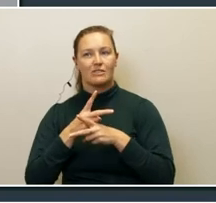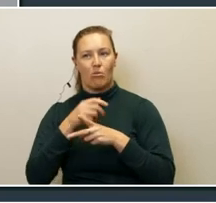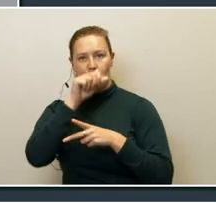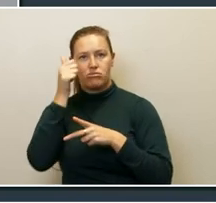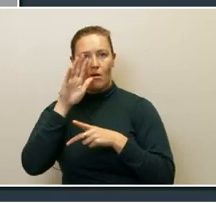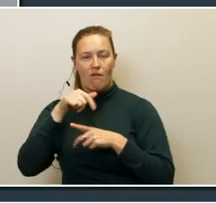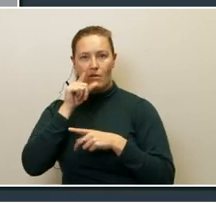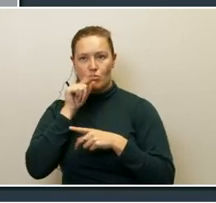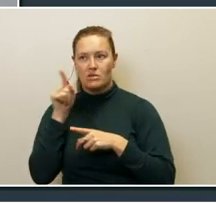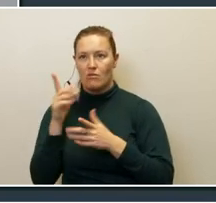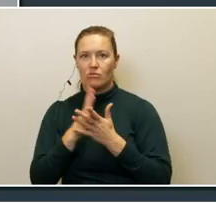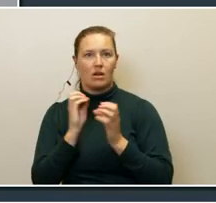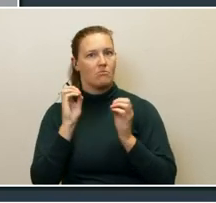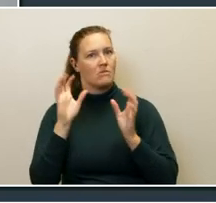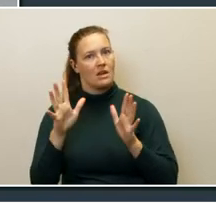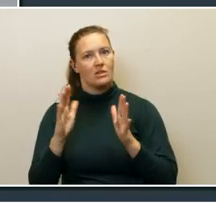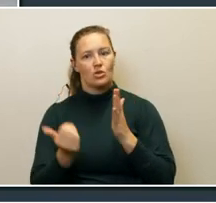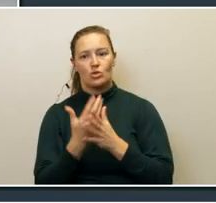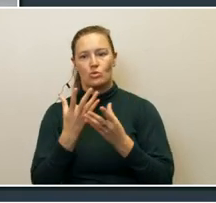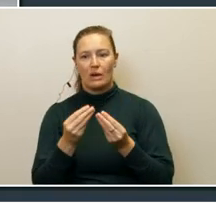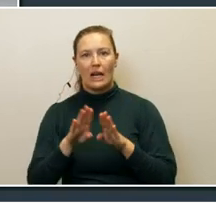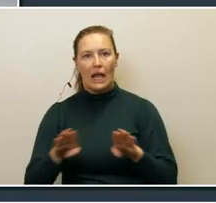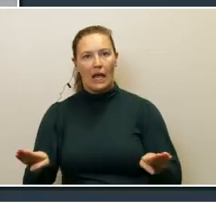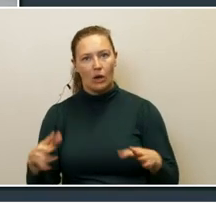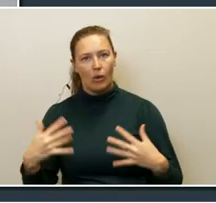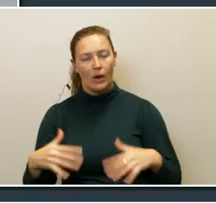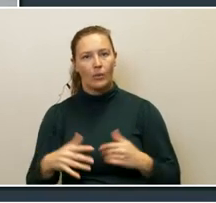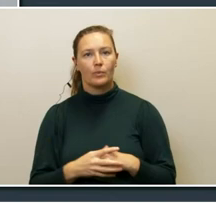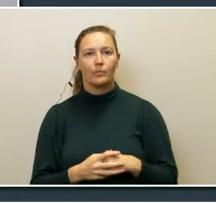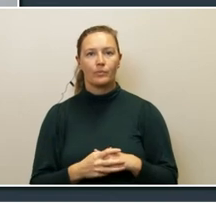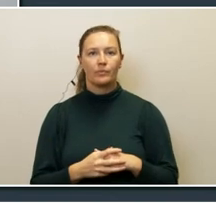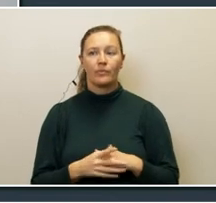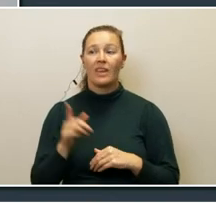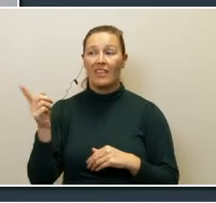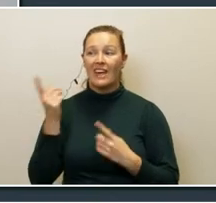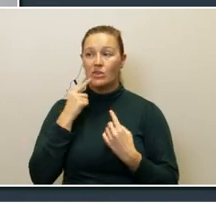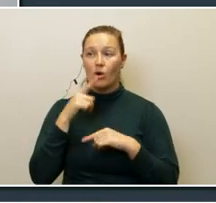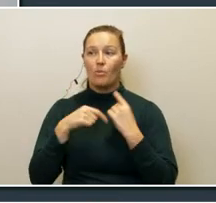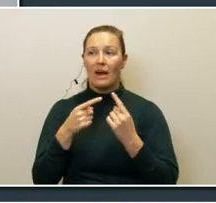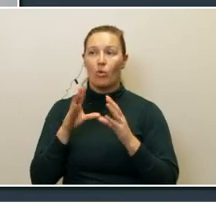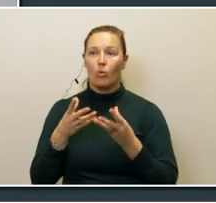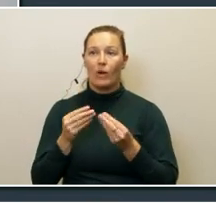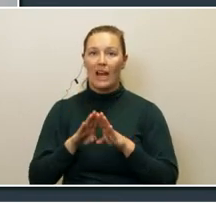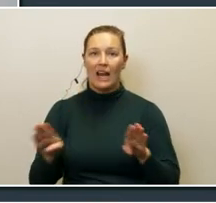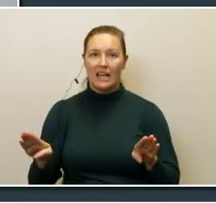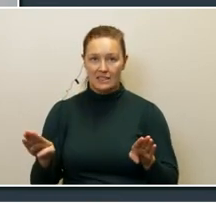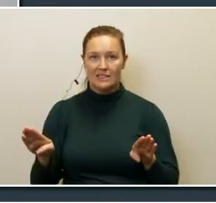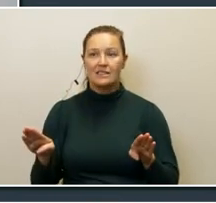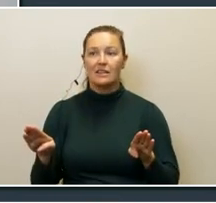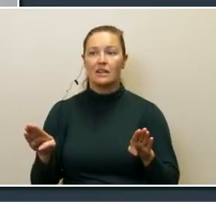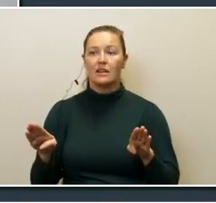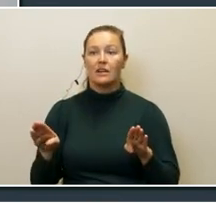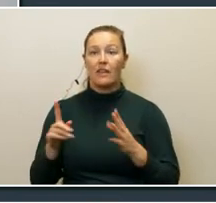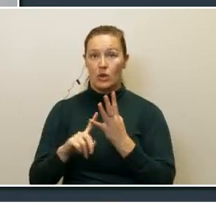there, and they couldn't believe it was such a new wetland. They told me of wetlands in the UK that had been attempted